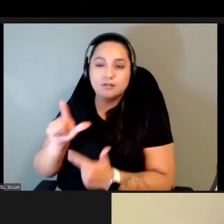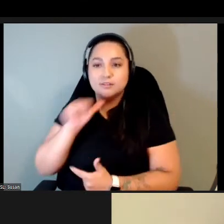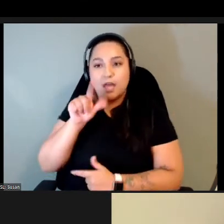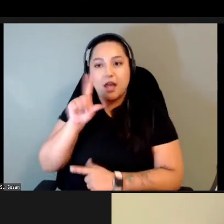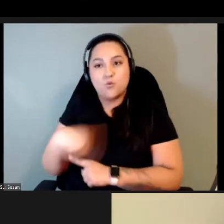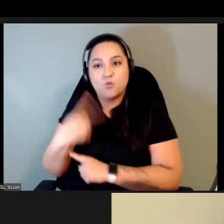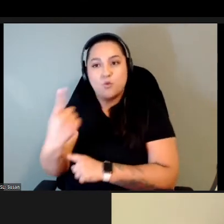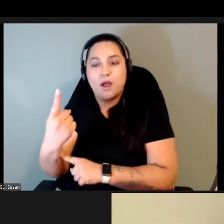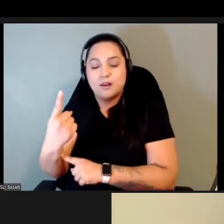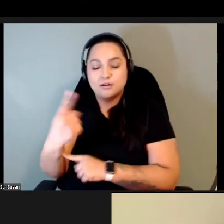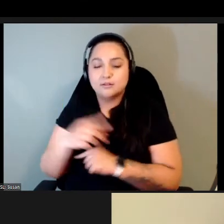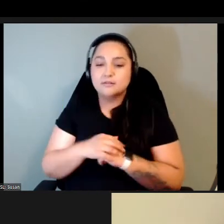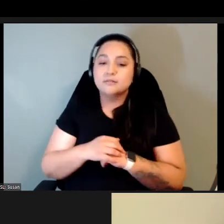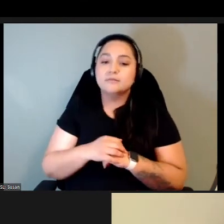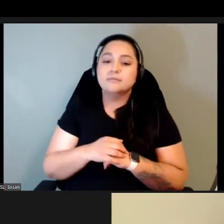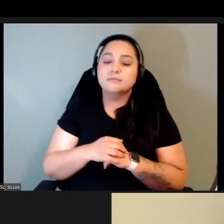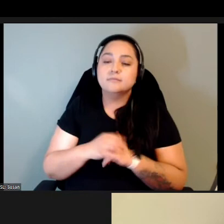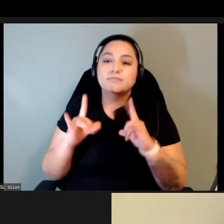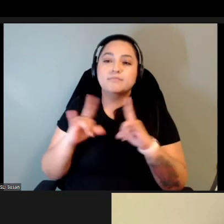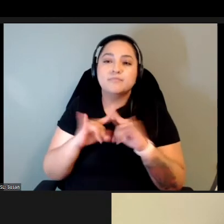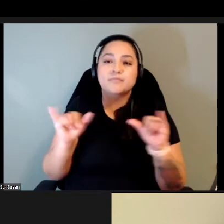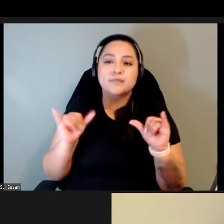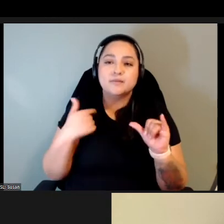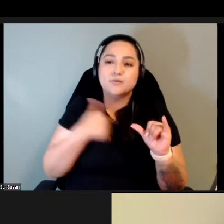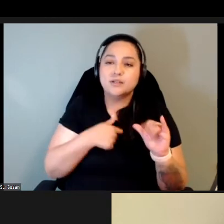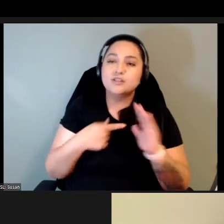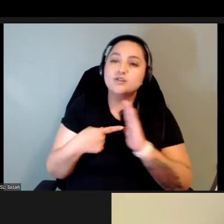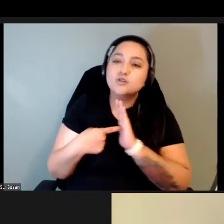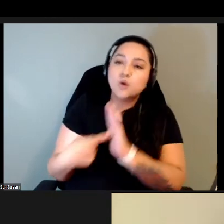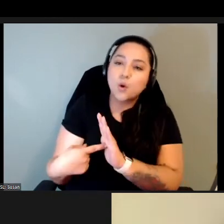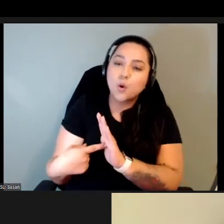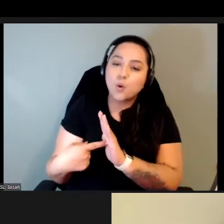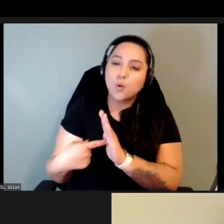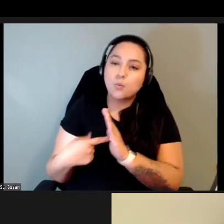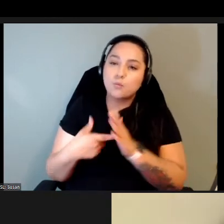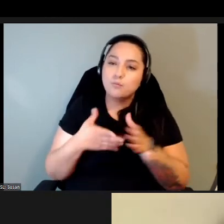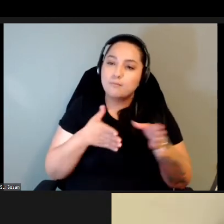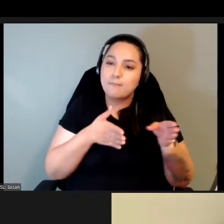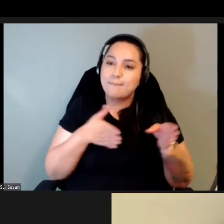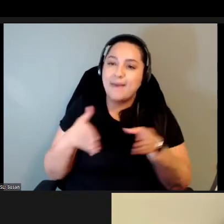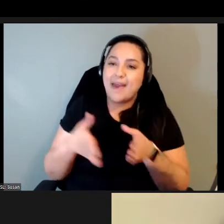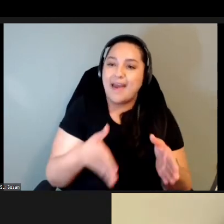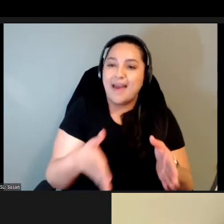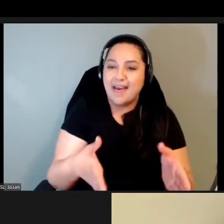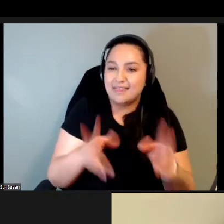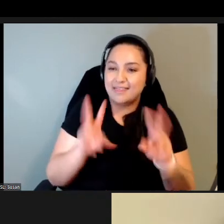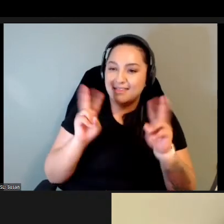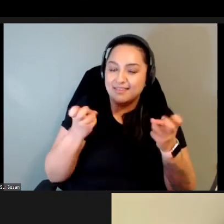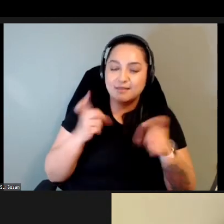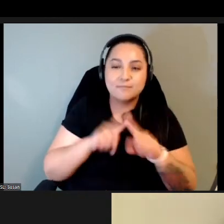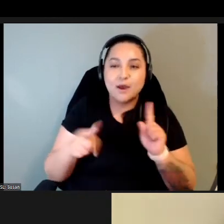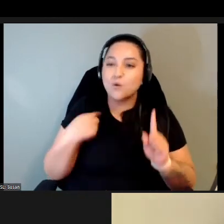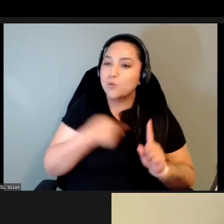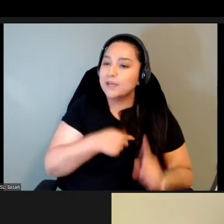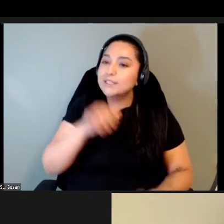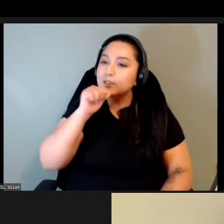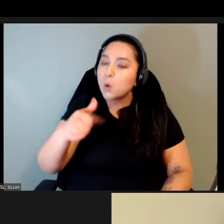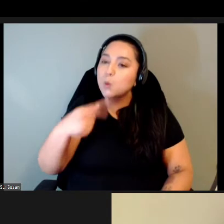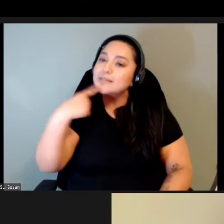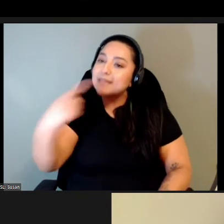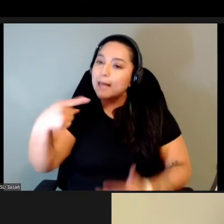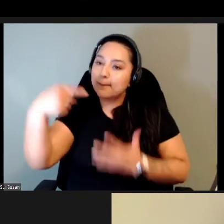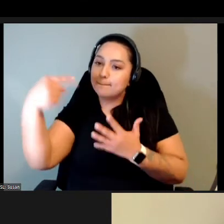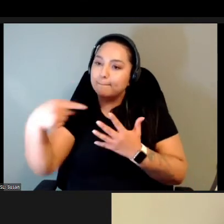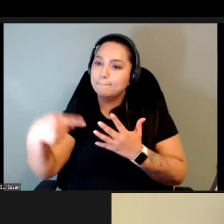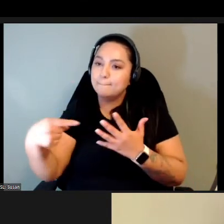we show them the path, but we don't tell them what do they need to do. So it's kind of learning by the methodology and